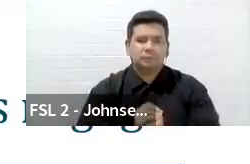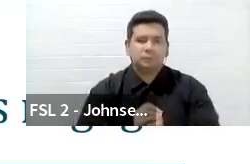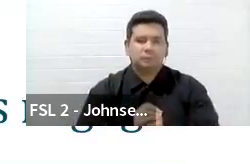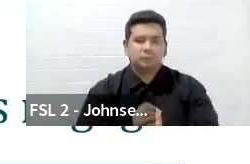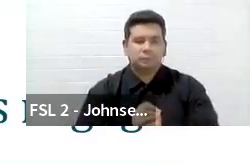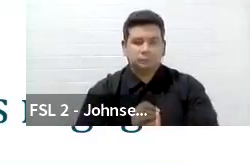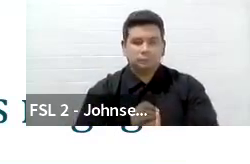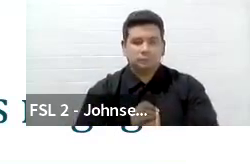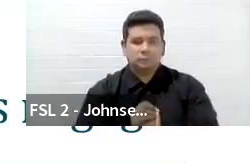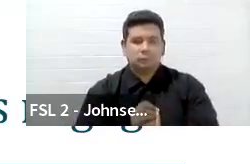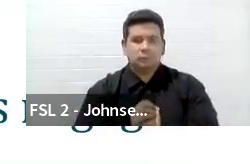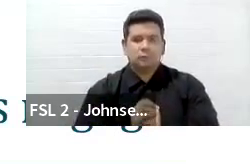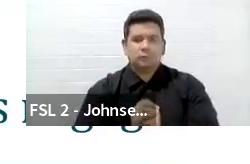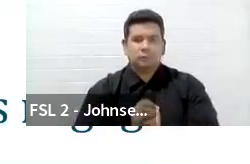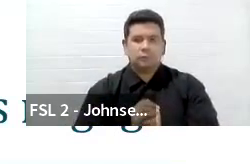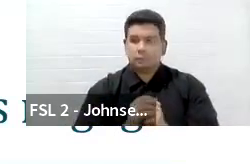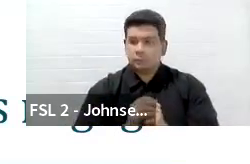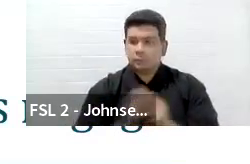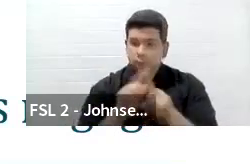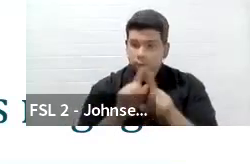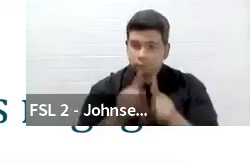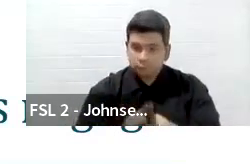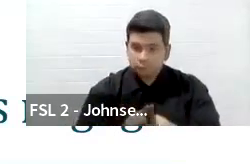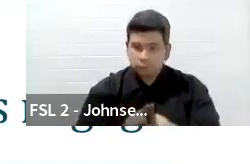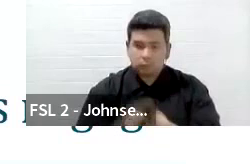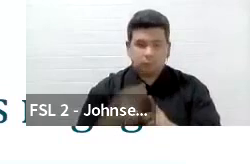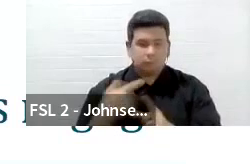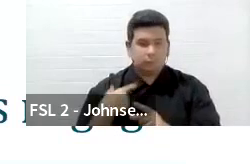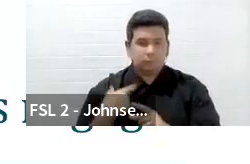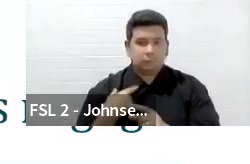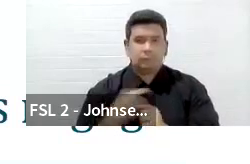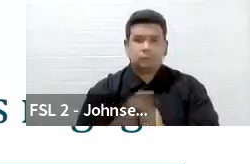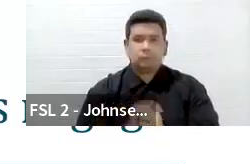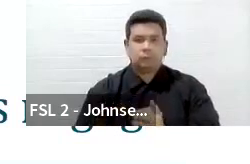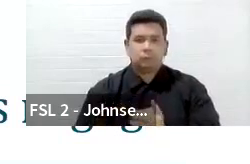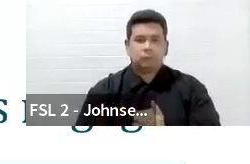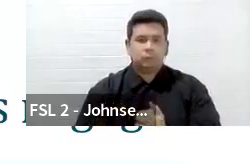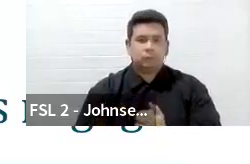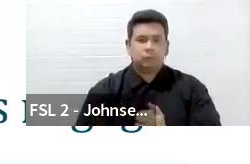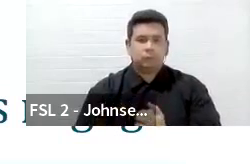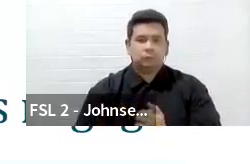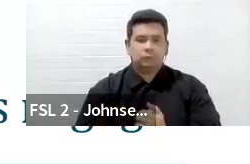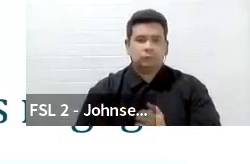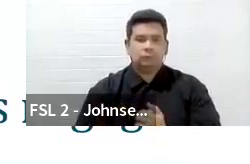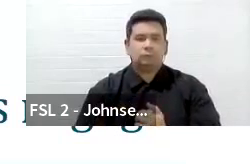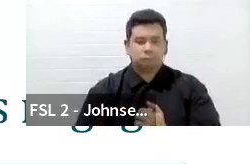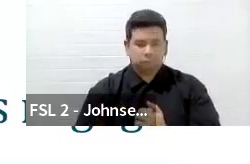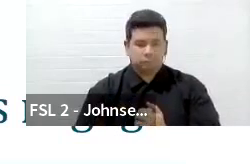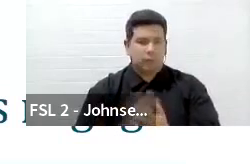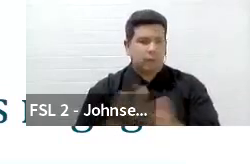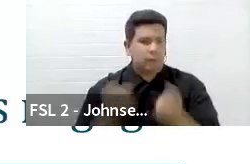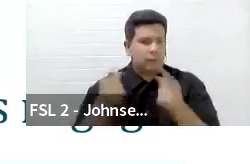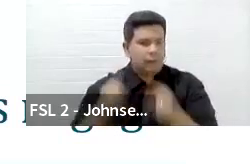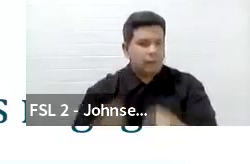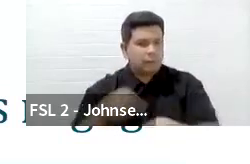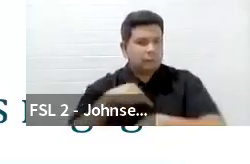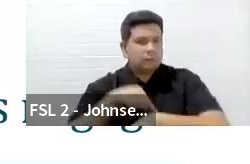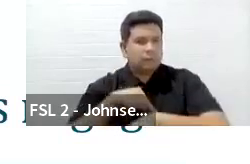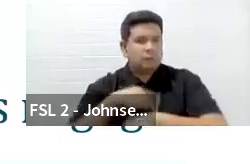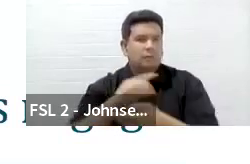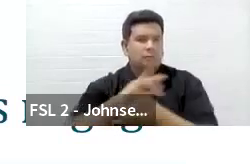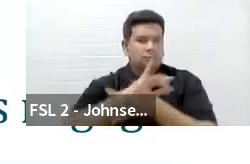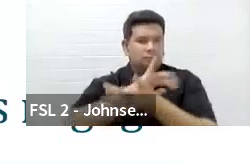meantime. Also because we don't have data yet on this net migration during the pandemic period.